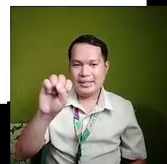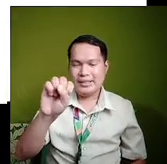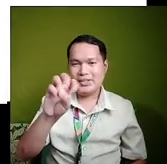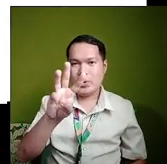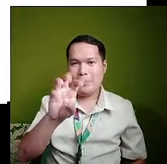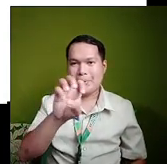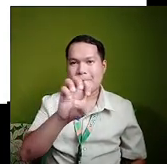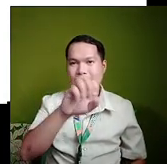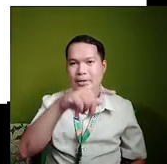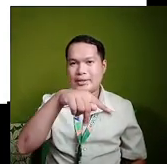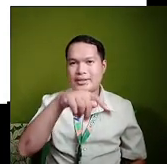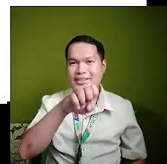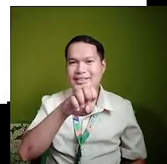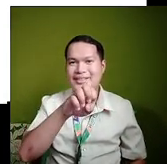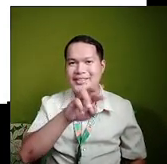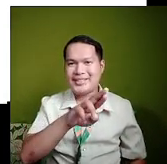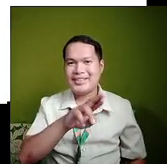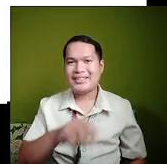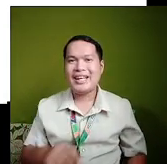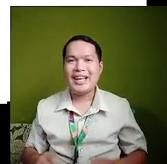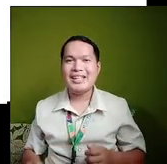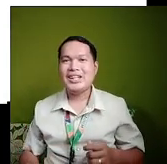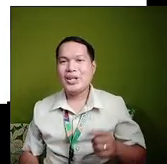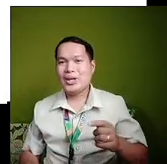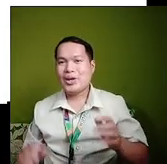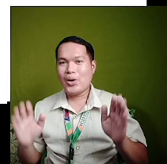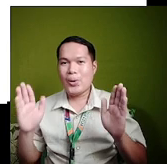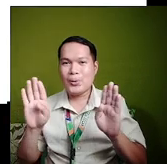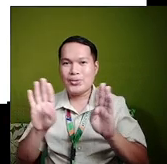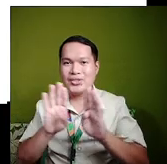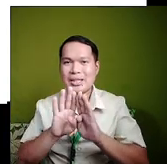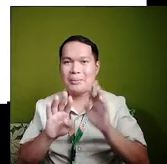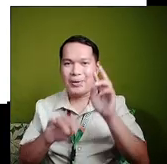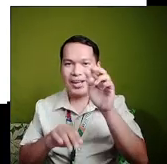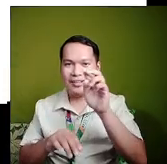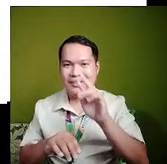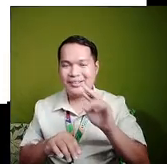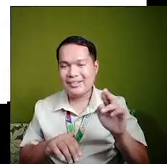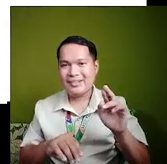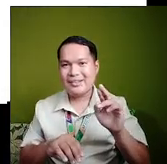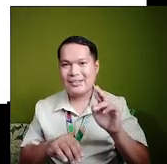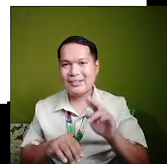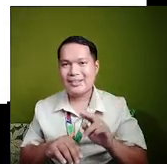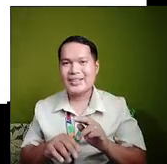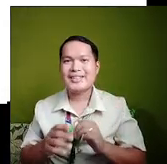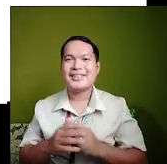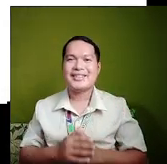Minesweeper Then Close Brace